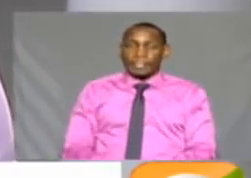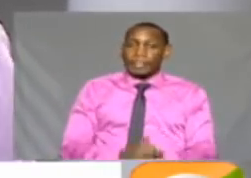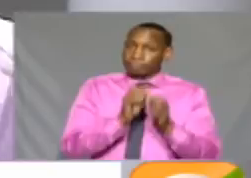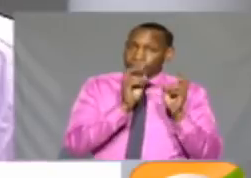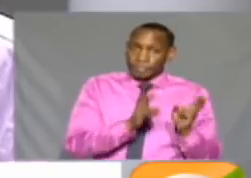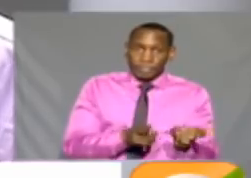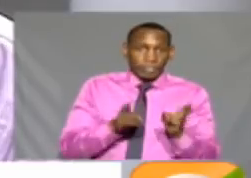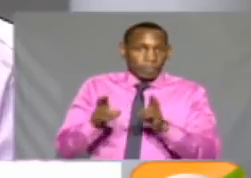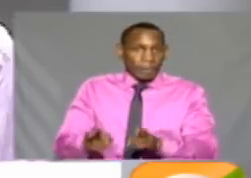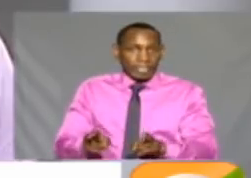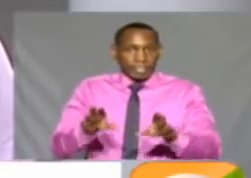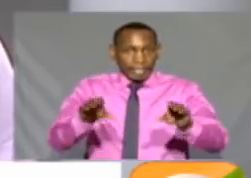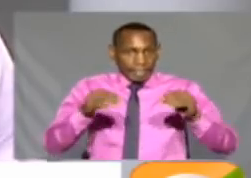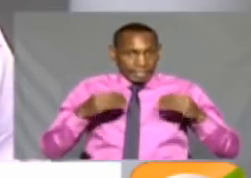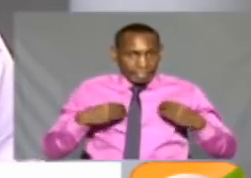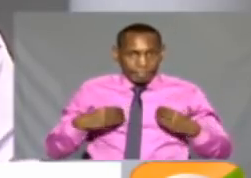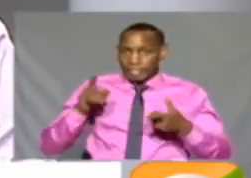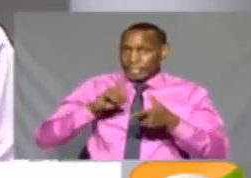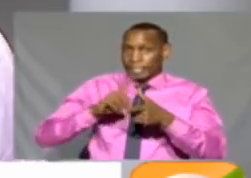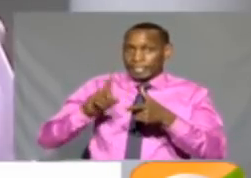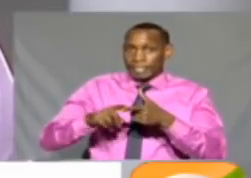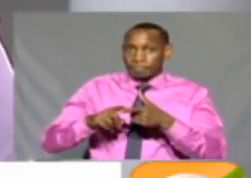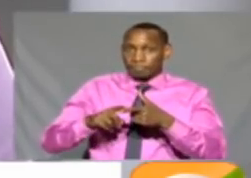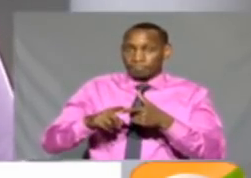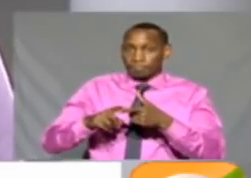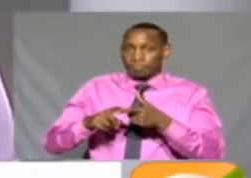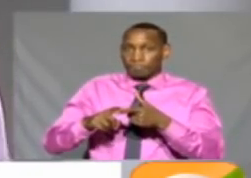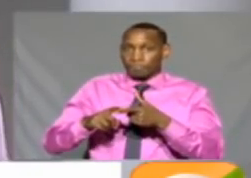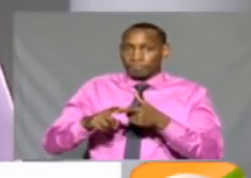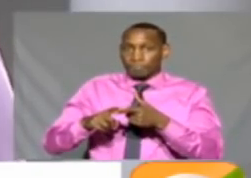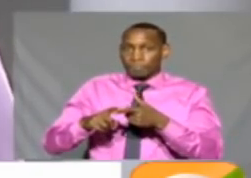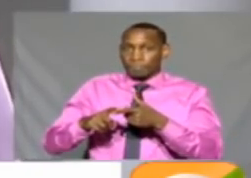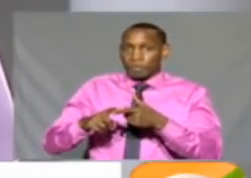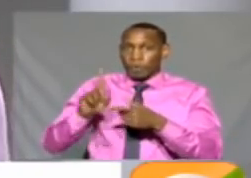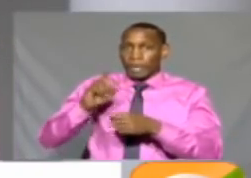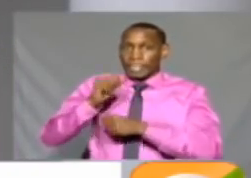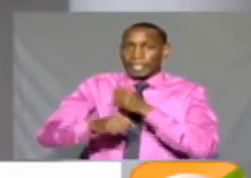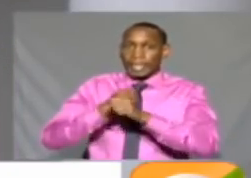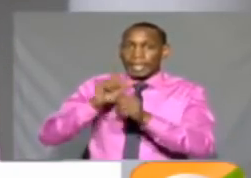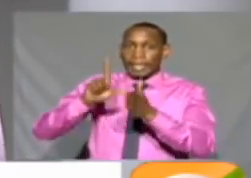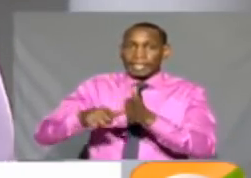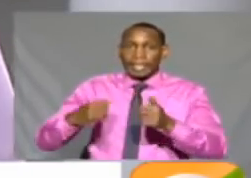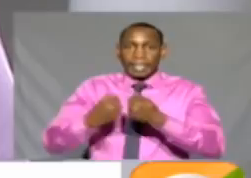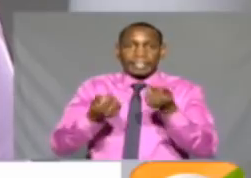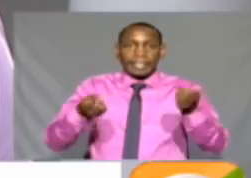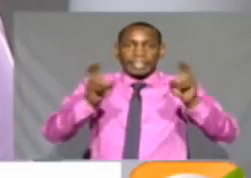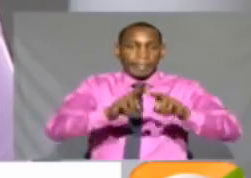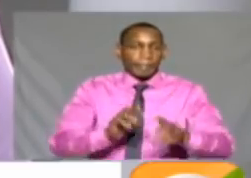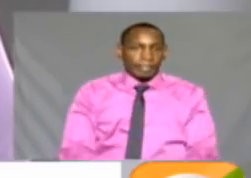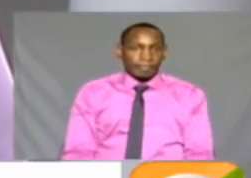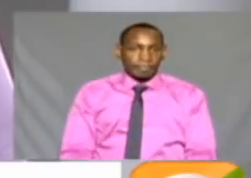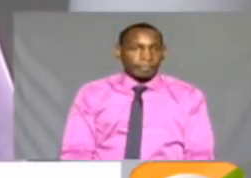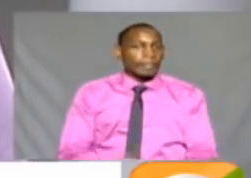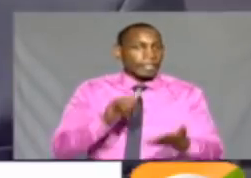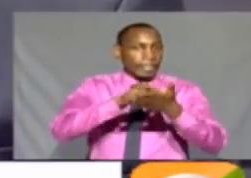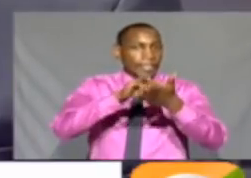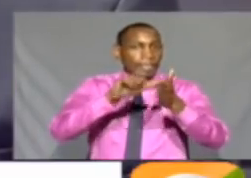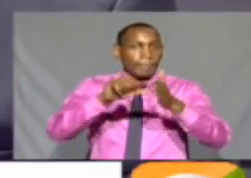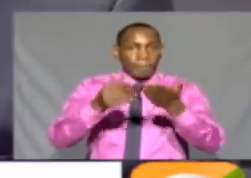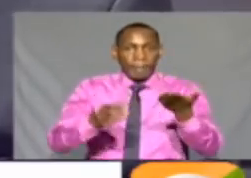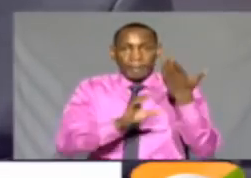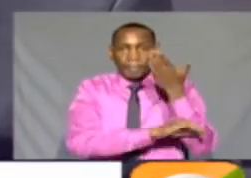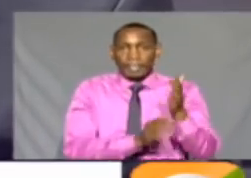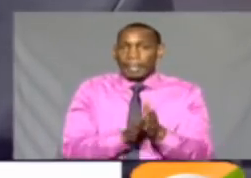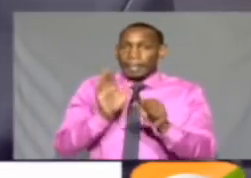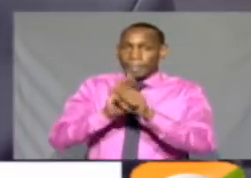usually adopted, and then it lies somewhere. A year later, something like this happens. That is the calamity of our country. Very